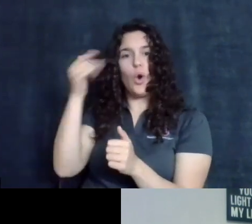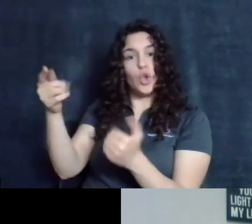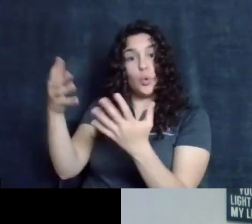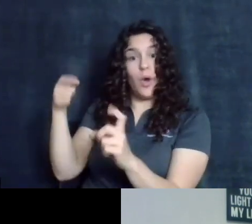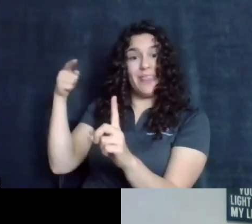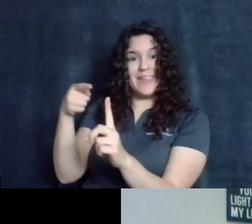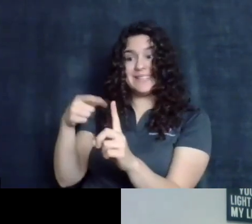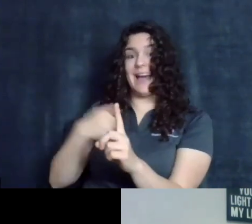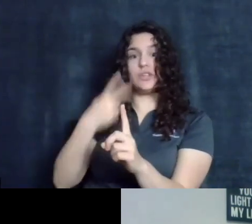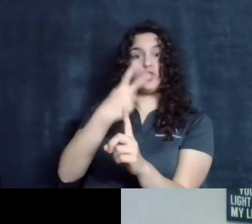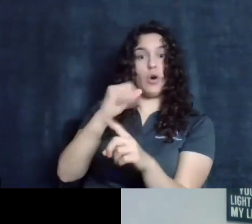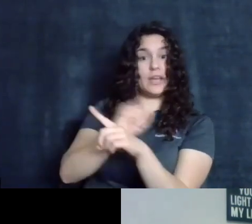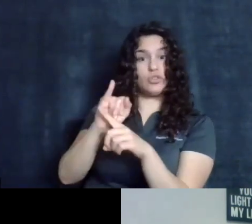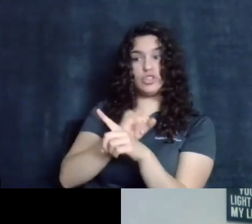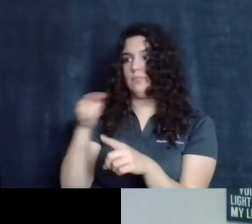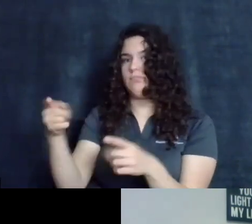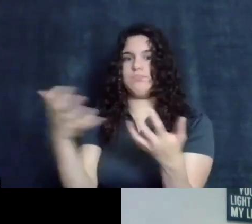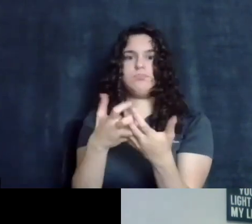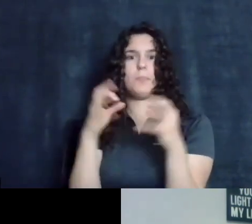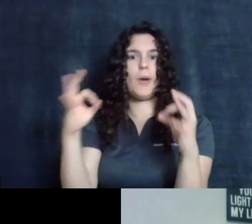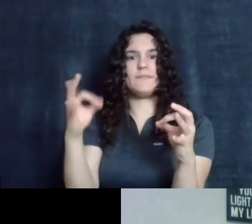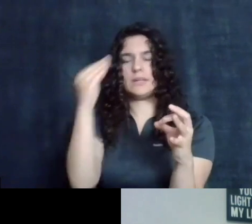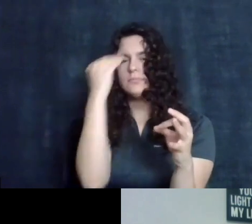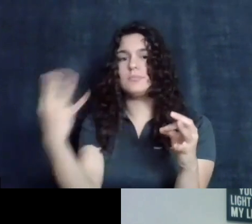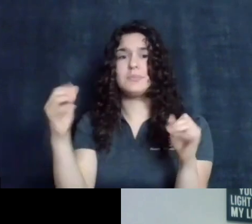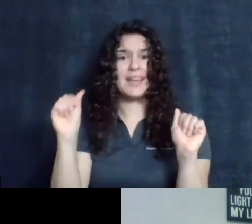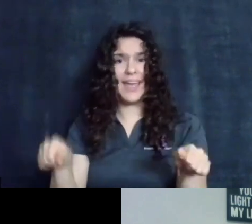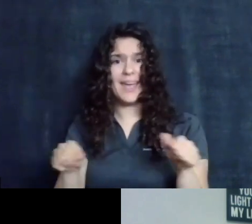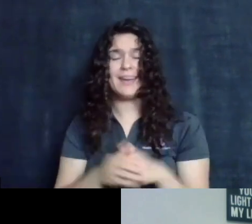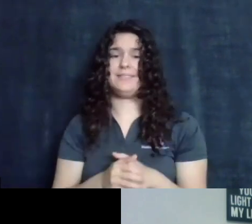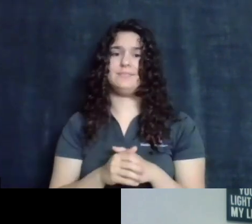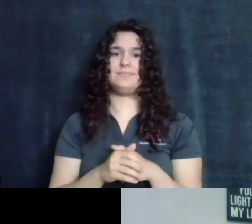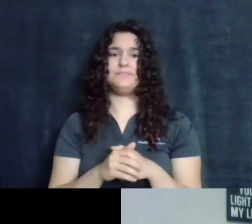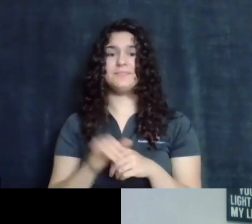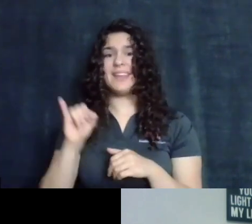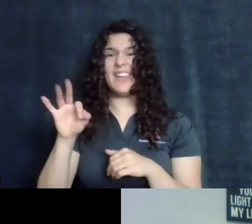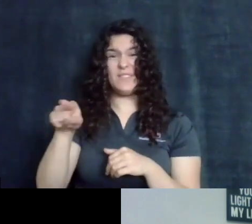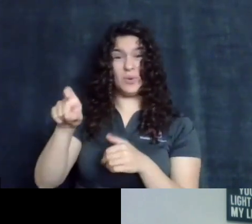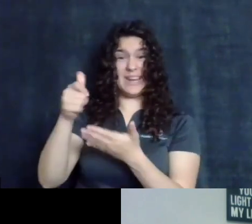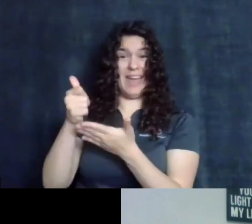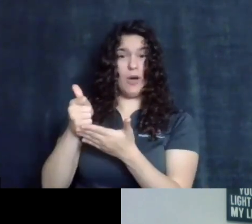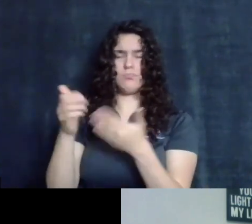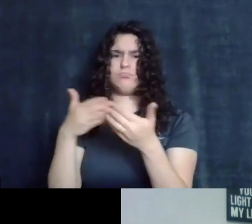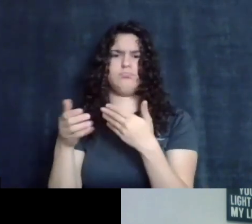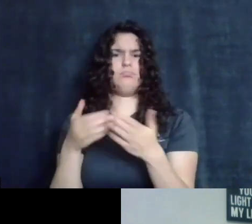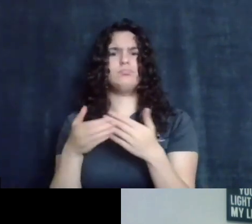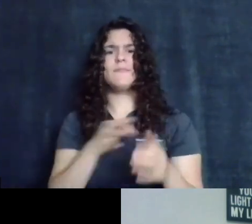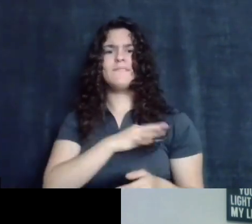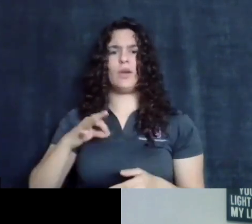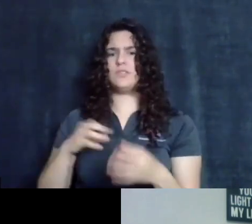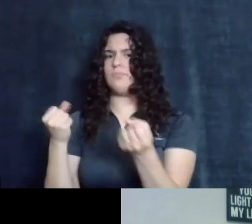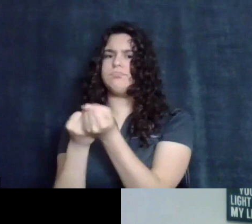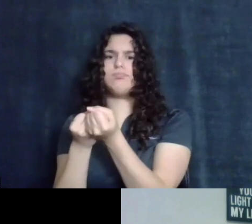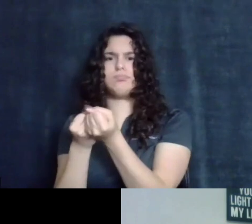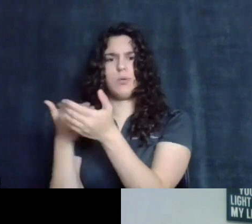that opportunity. If there's any sort of help that you guys need, our faculty will work very closely with you. As Dr.